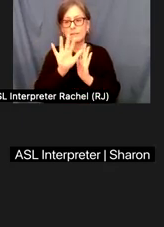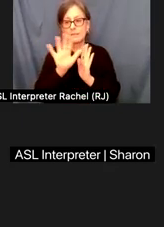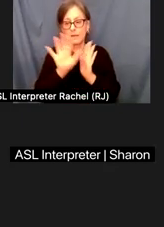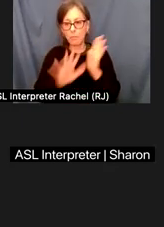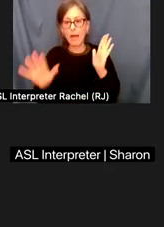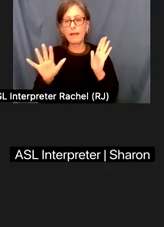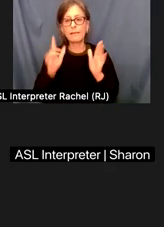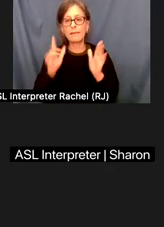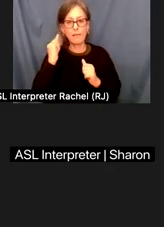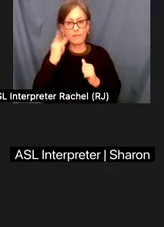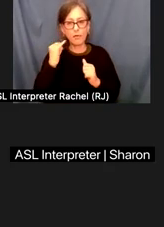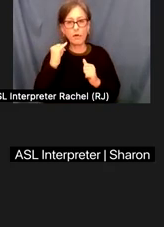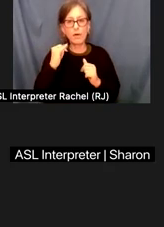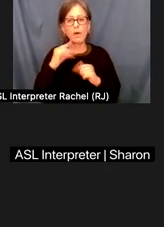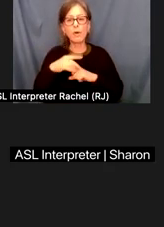Center,